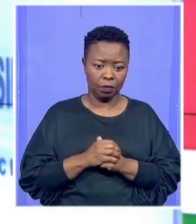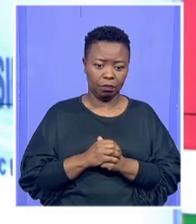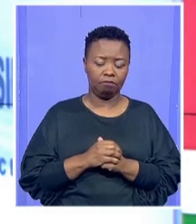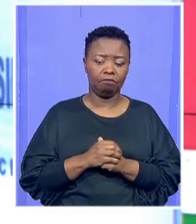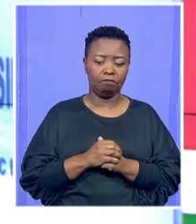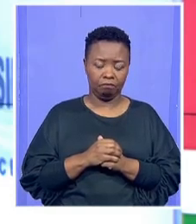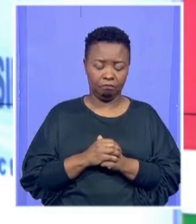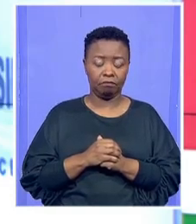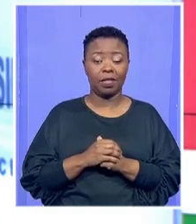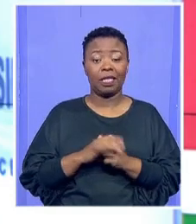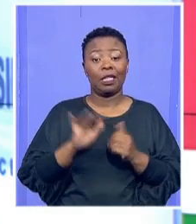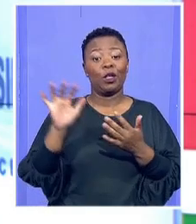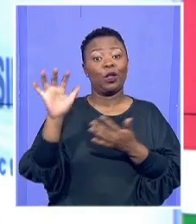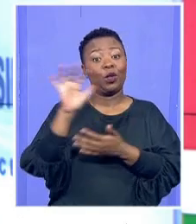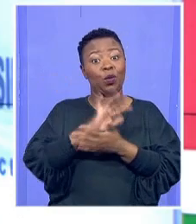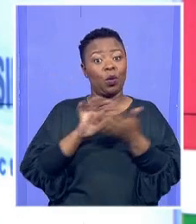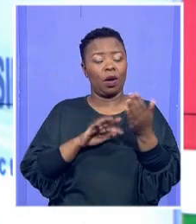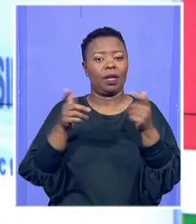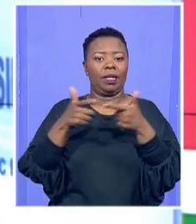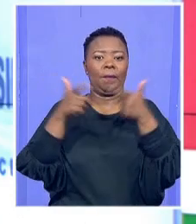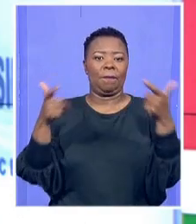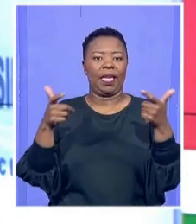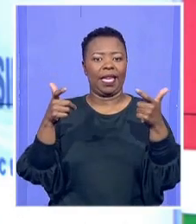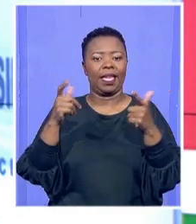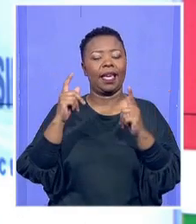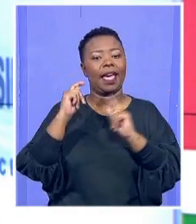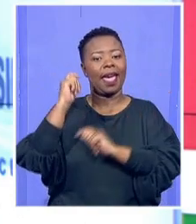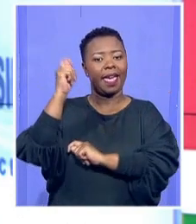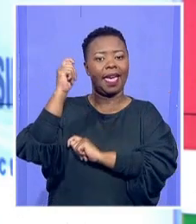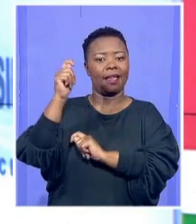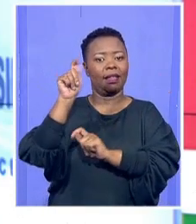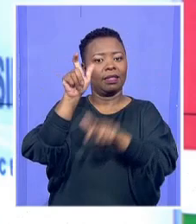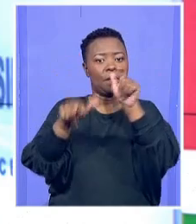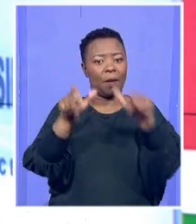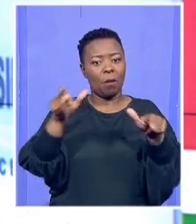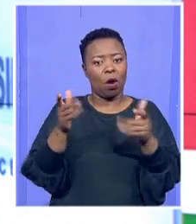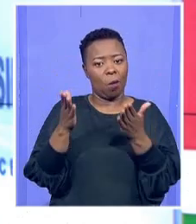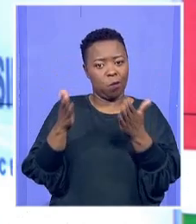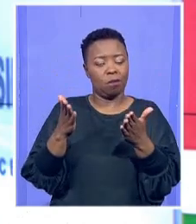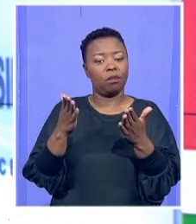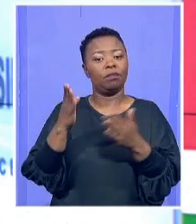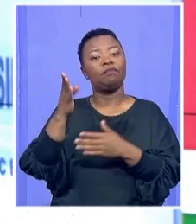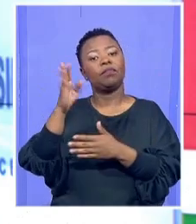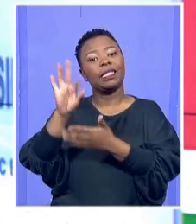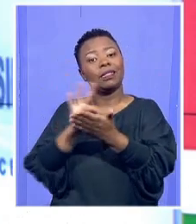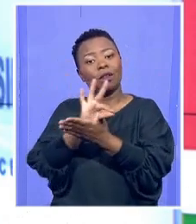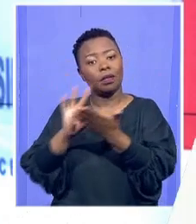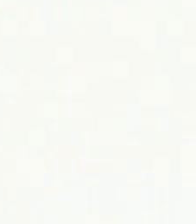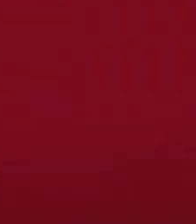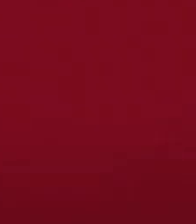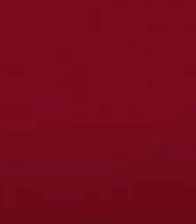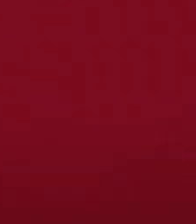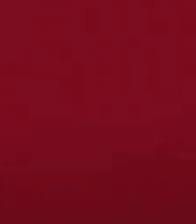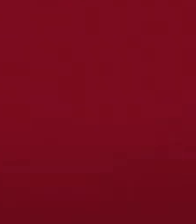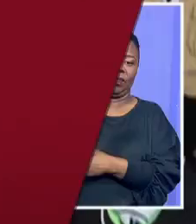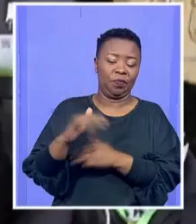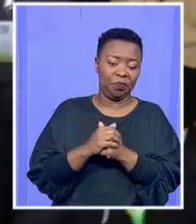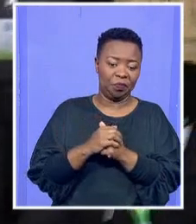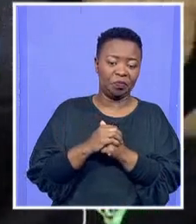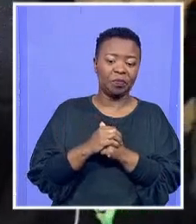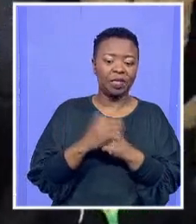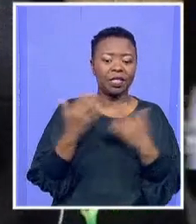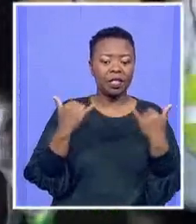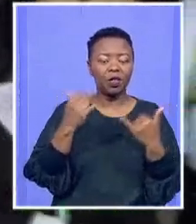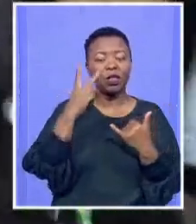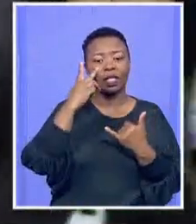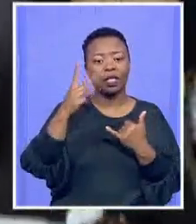One of the big stories on our watch as Kenyans decide today and heading to the polls. There are elections as well. As you do know that outgoing